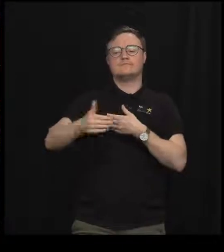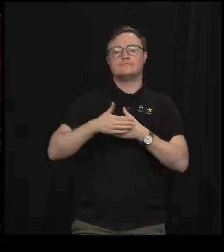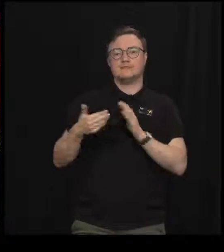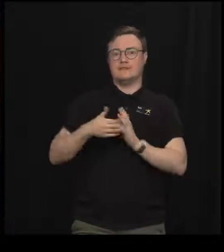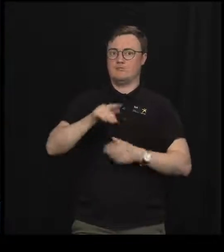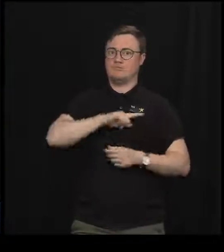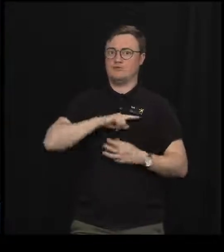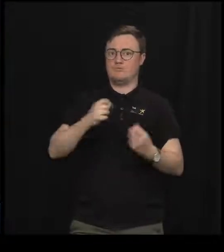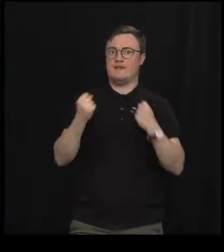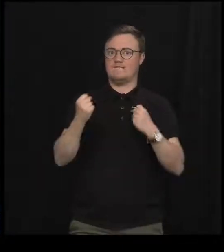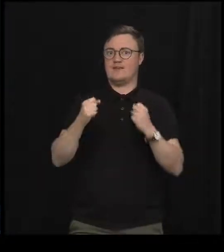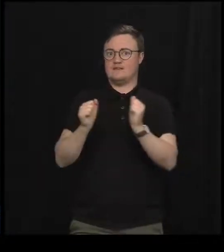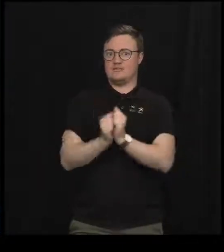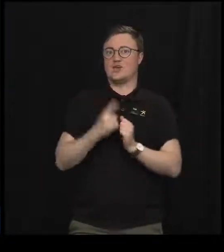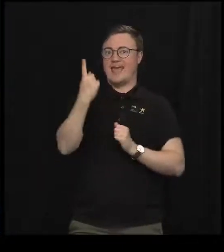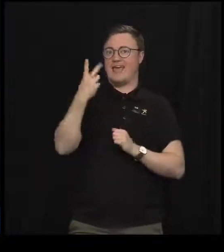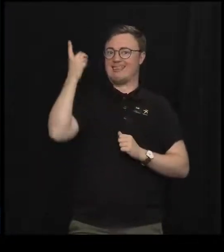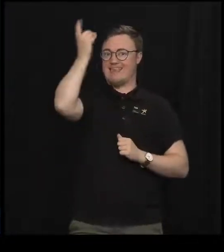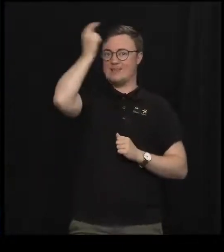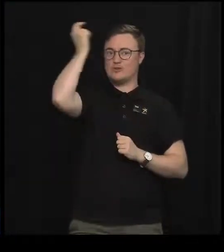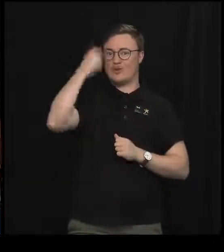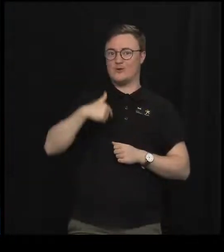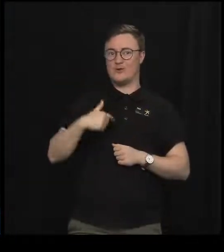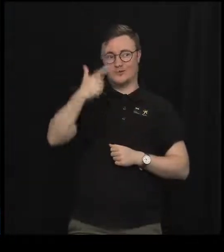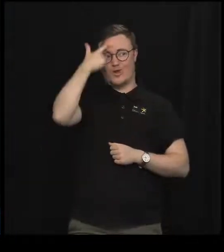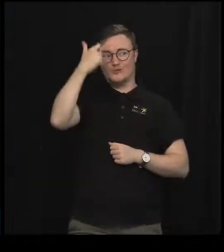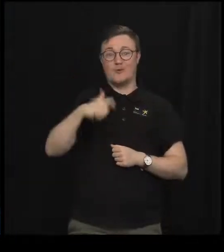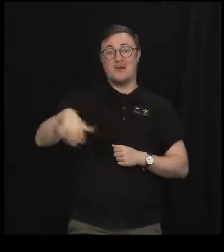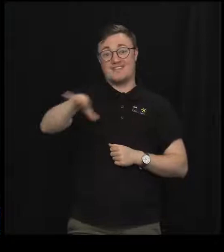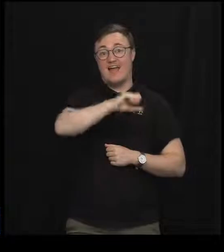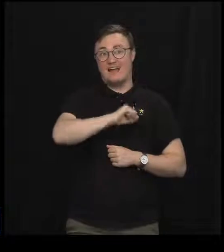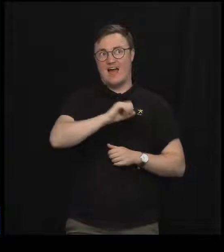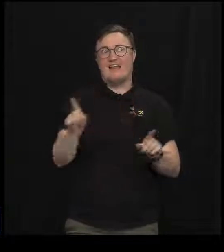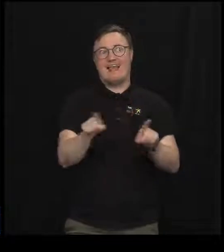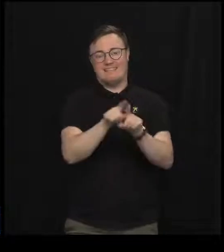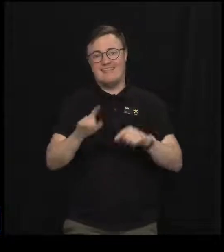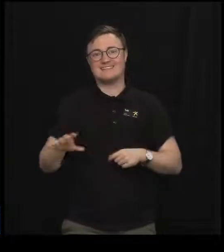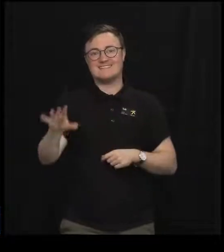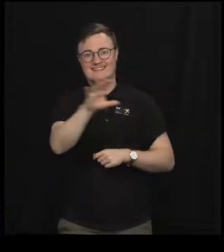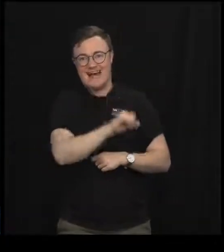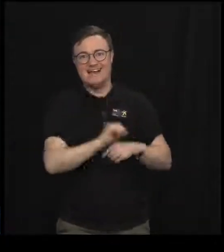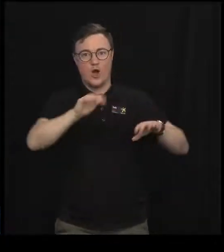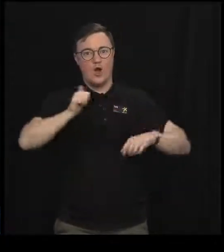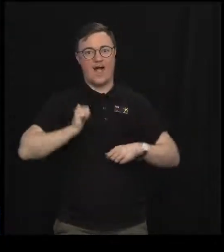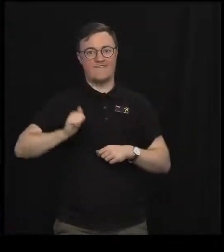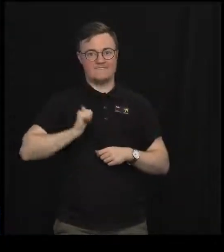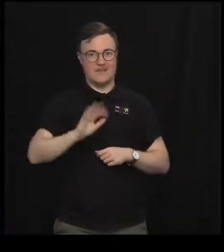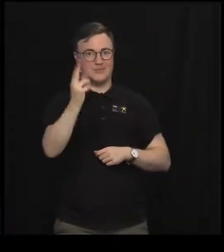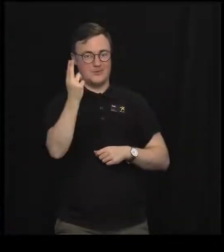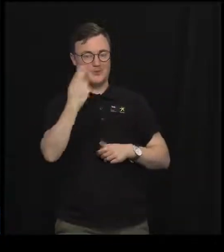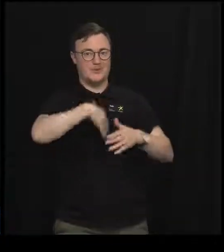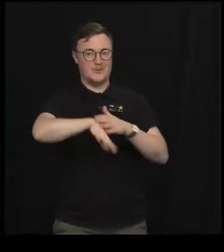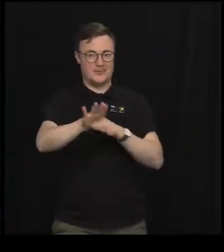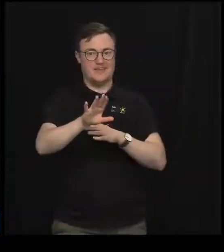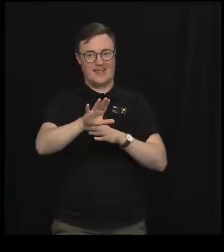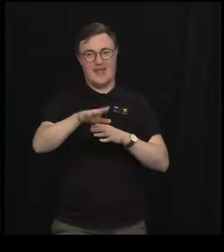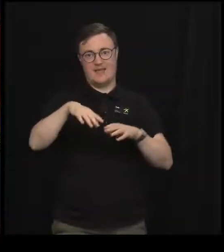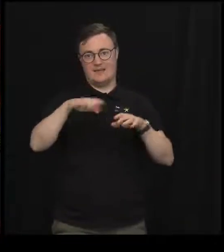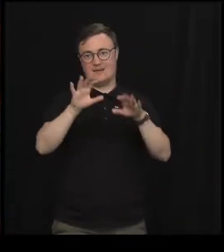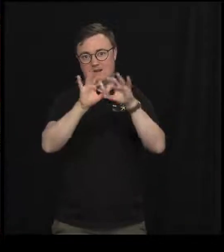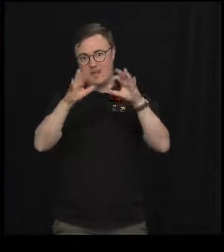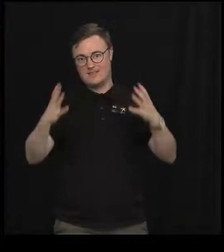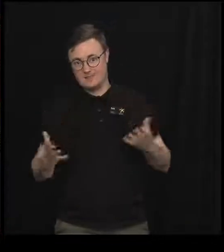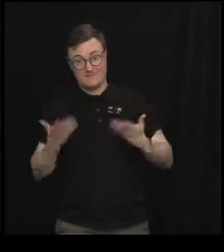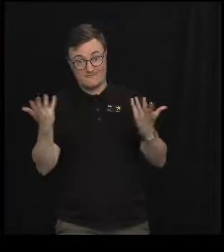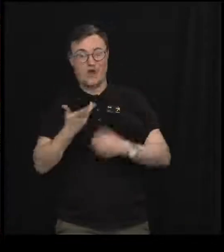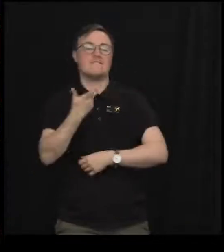thing, though. One innovation. I think we've all taken it, almost all of it during the pandemic, a vaccination. And